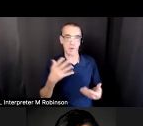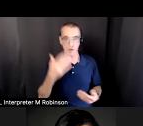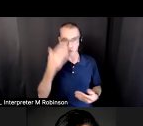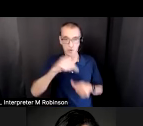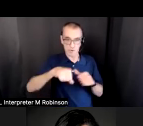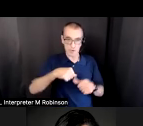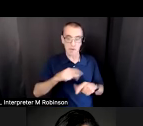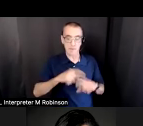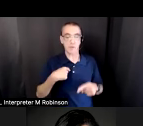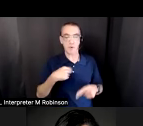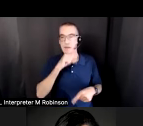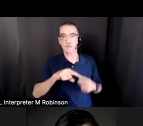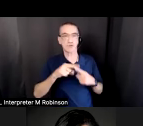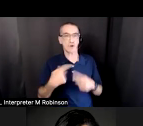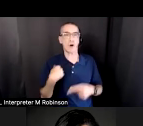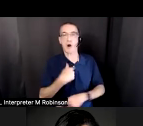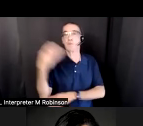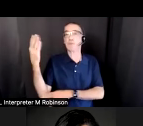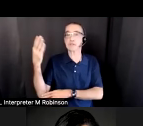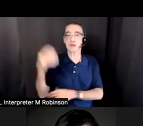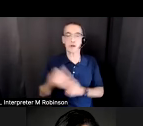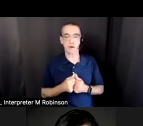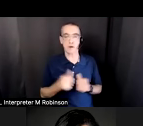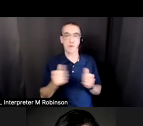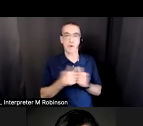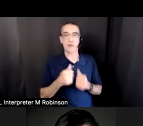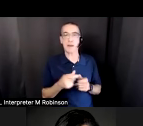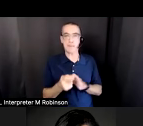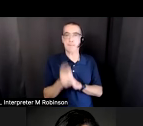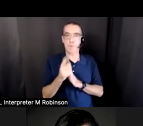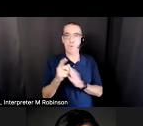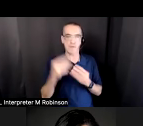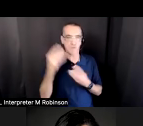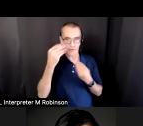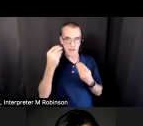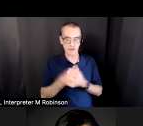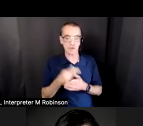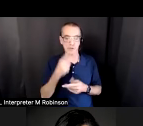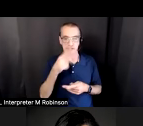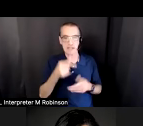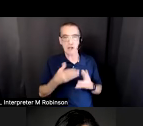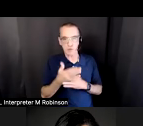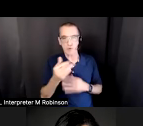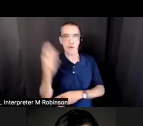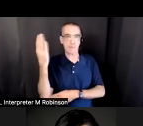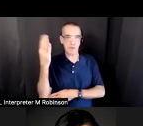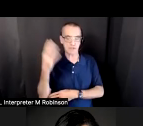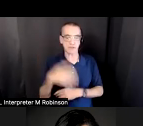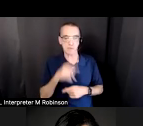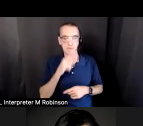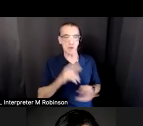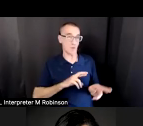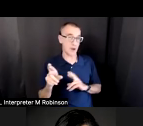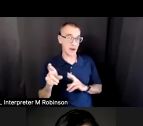we love to start off our presentation with a moment of reflection, and you'll see these throughout the presentation. So be ready